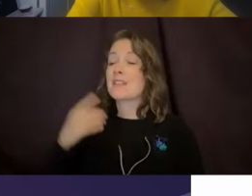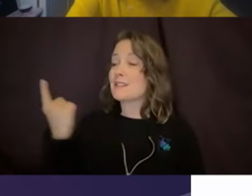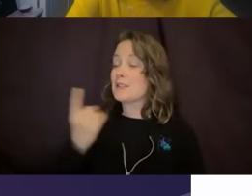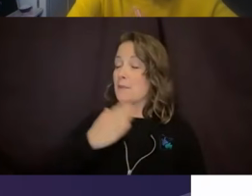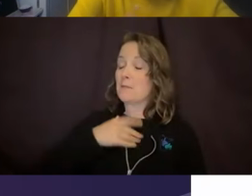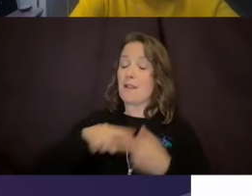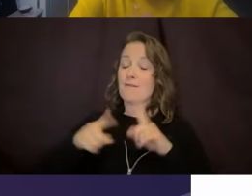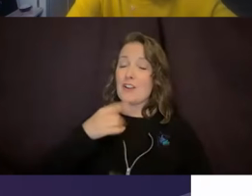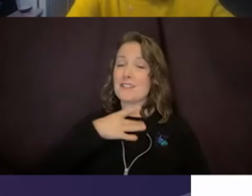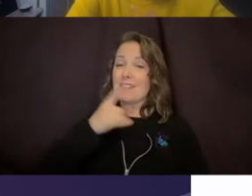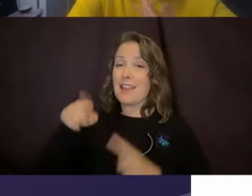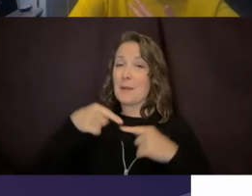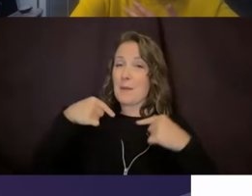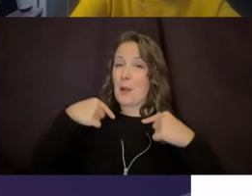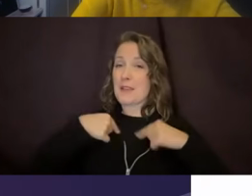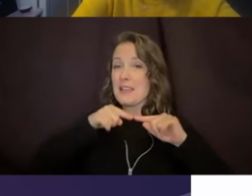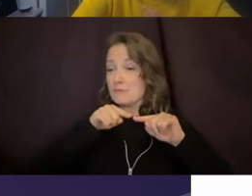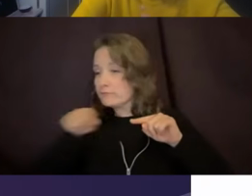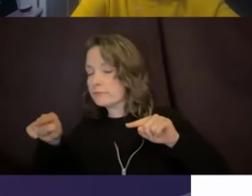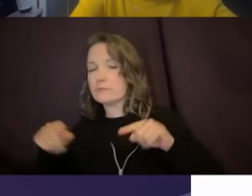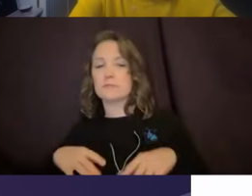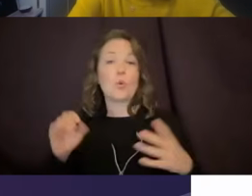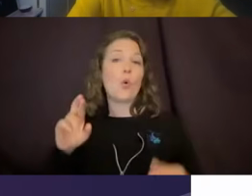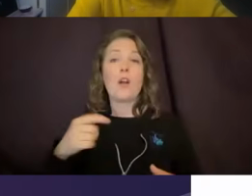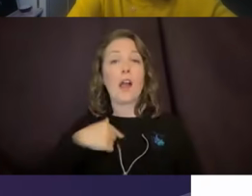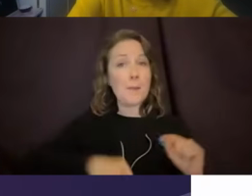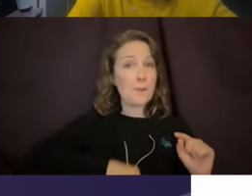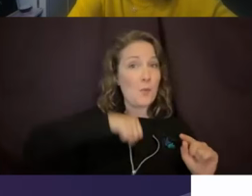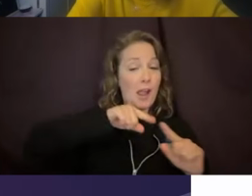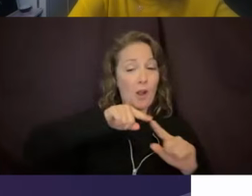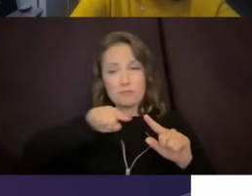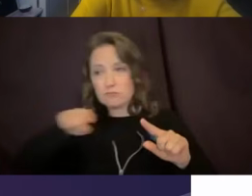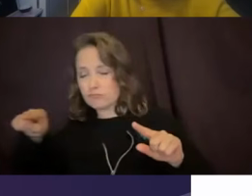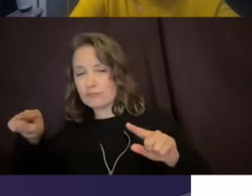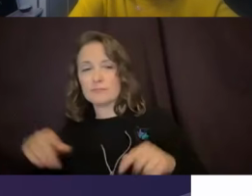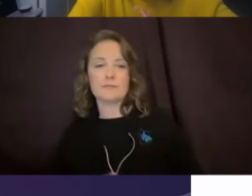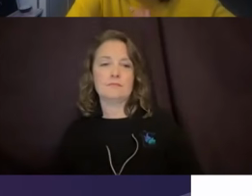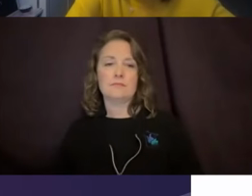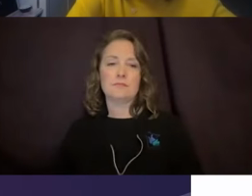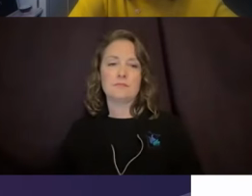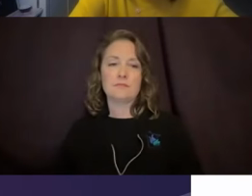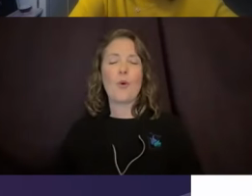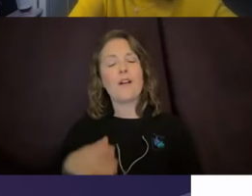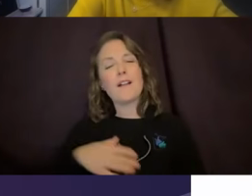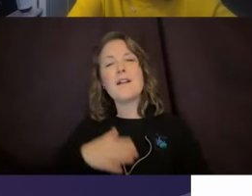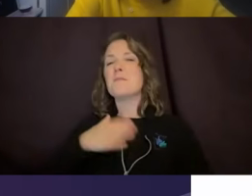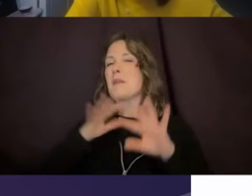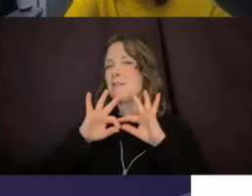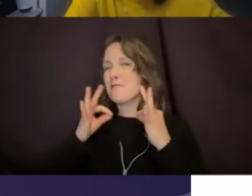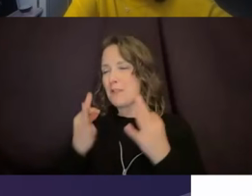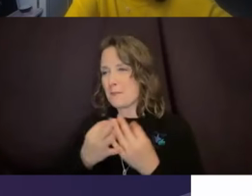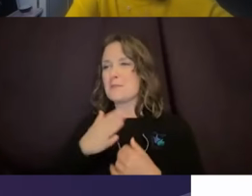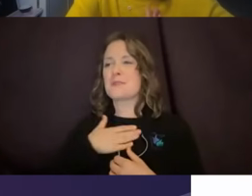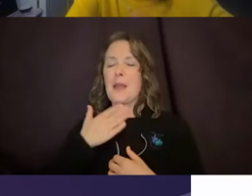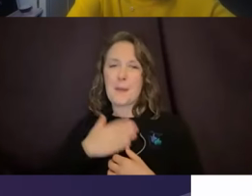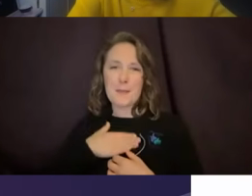is something is blank, or I'm proud of blank, or my family was happy when I did this, or in school I'm